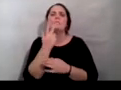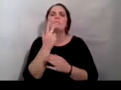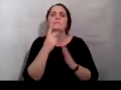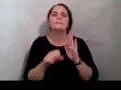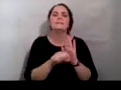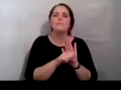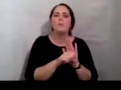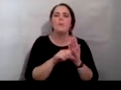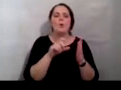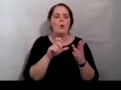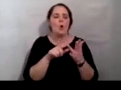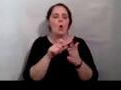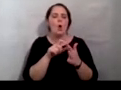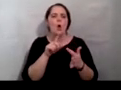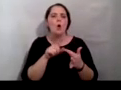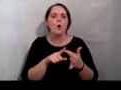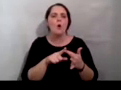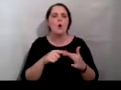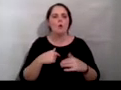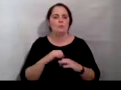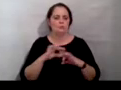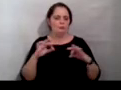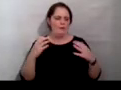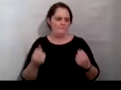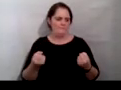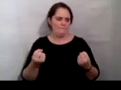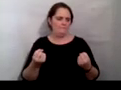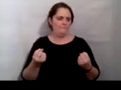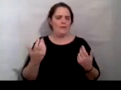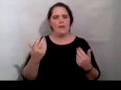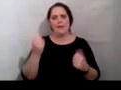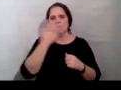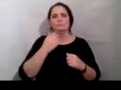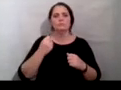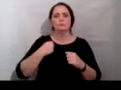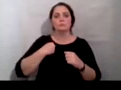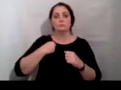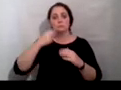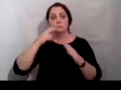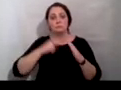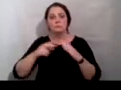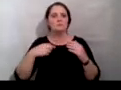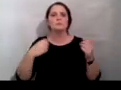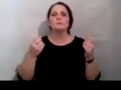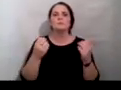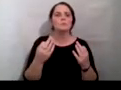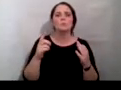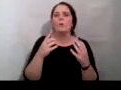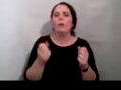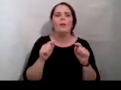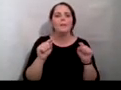don't have Indigenous perspectives? How much you start talking about the art? And I like to think of it in terms